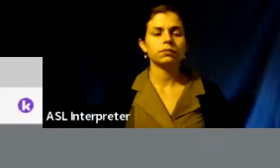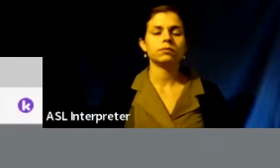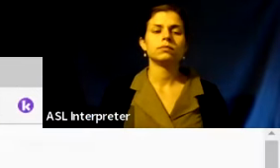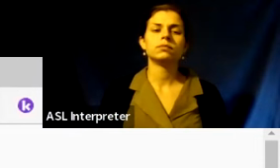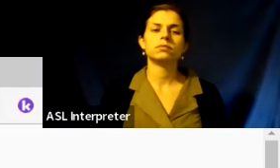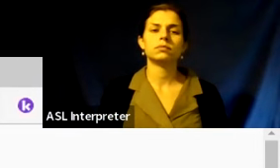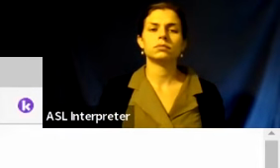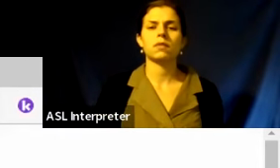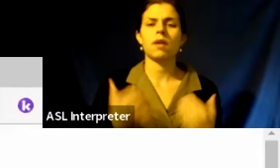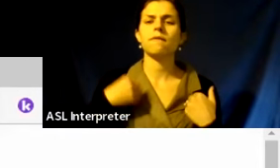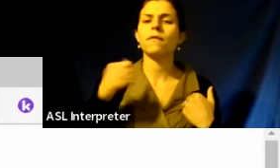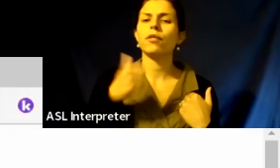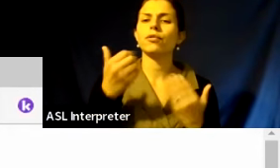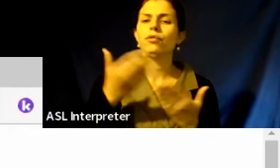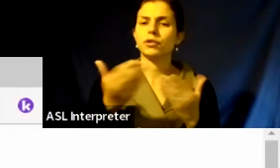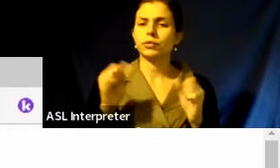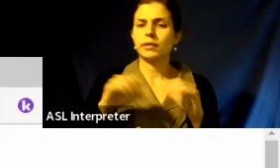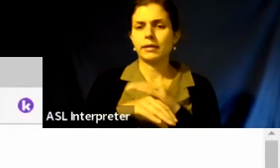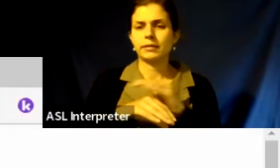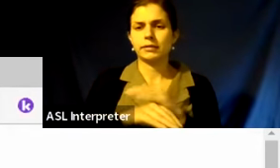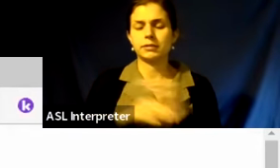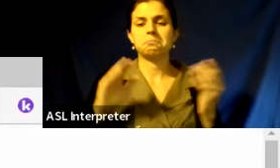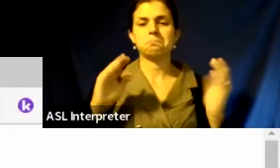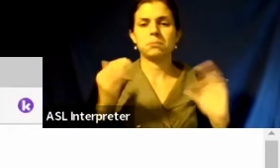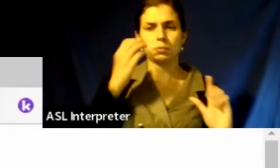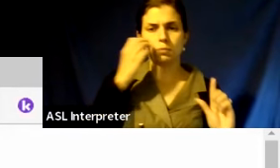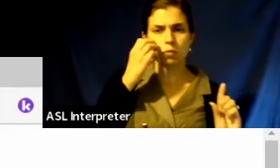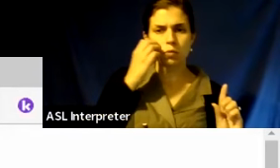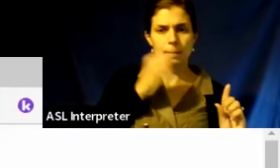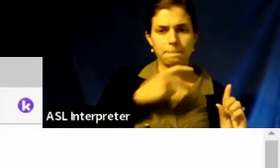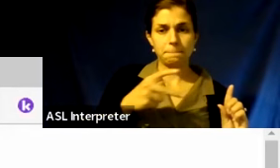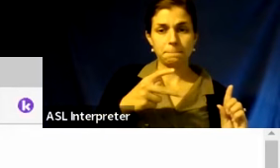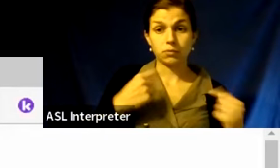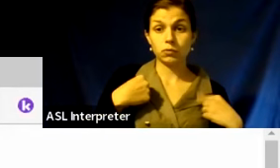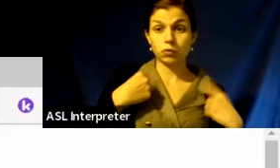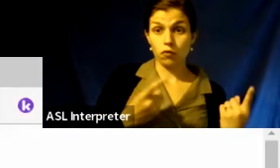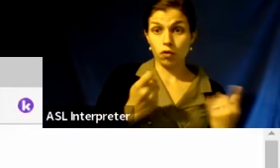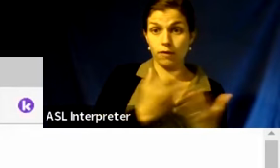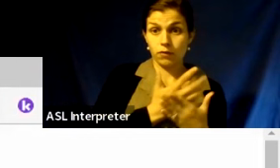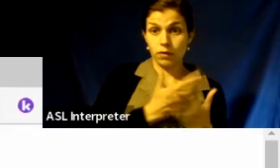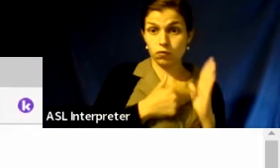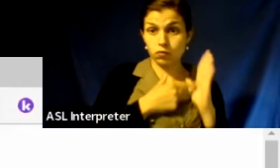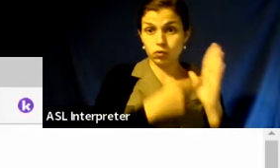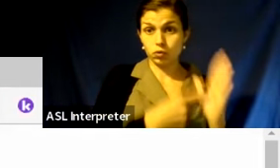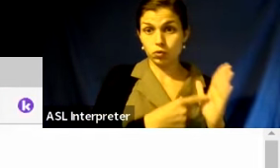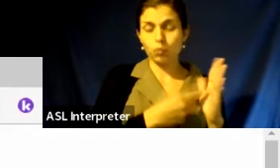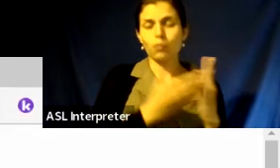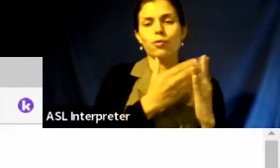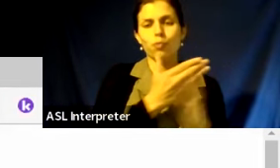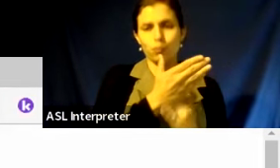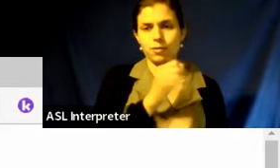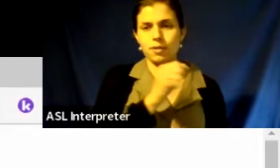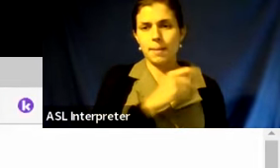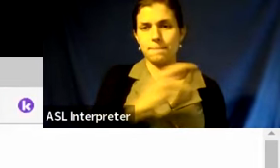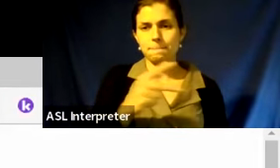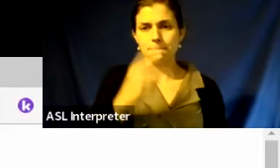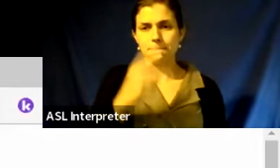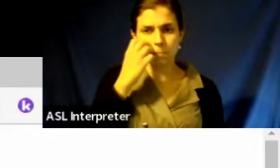portal compared to the mobile version. So everything I showed you in the mobile version is available here in the full